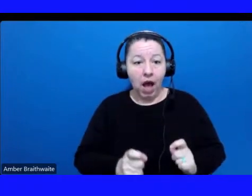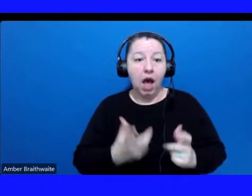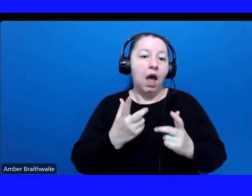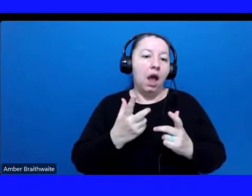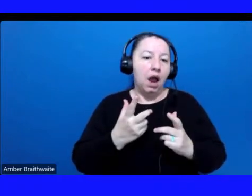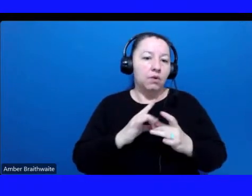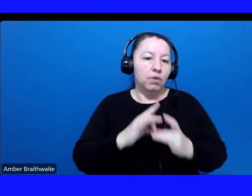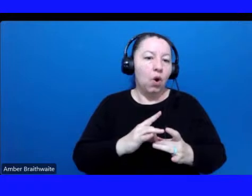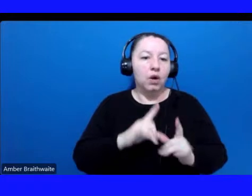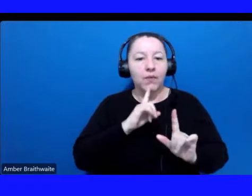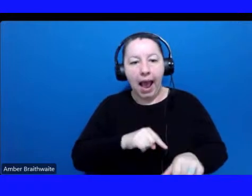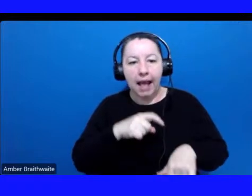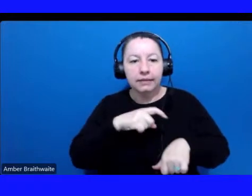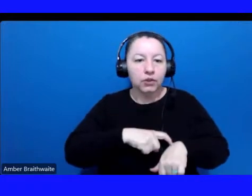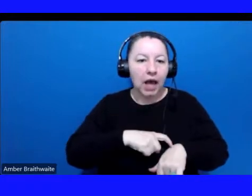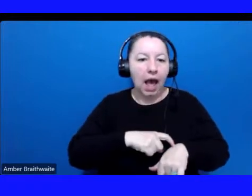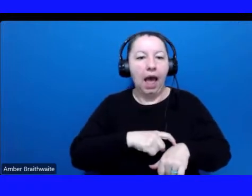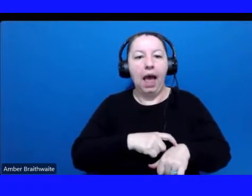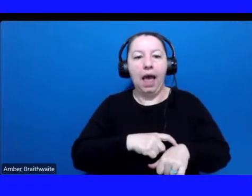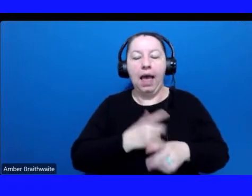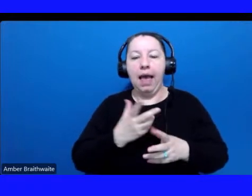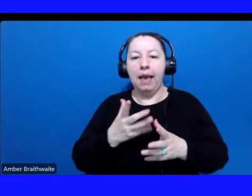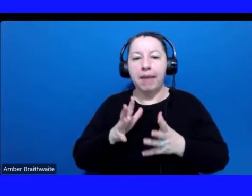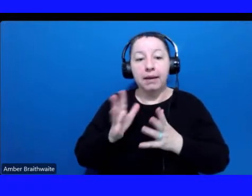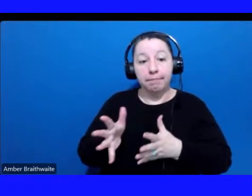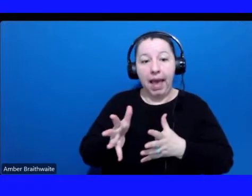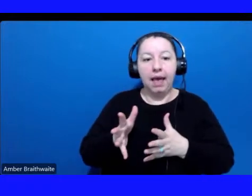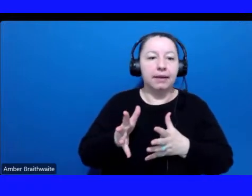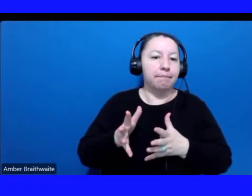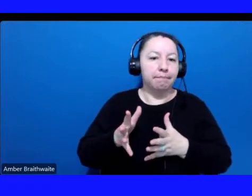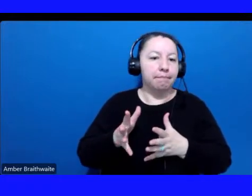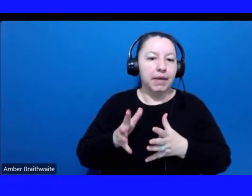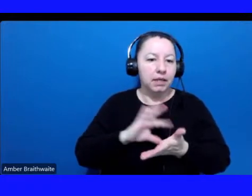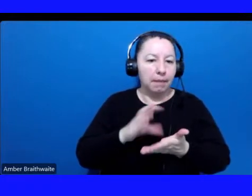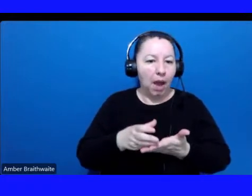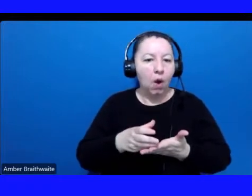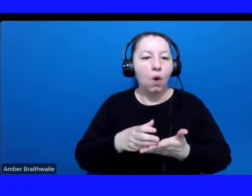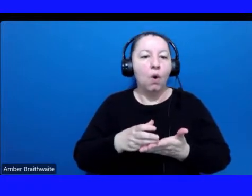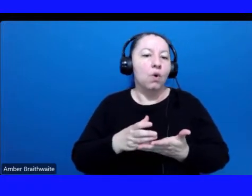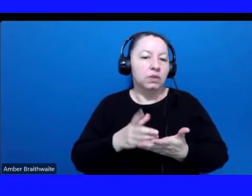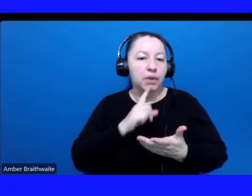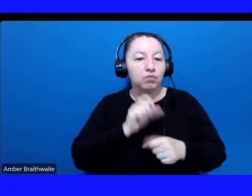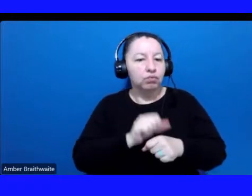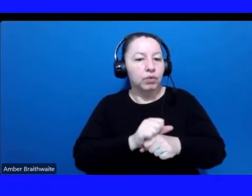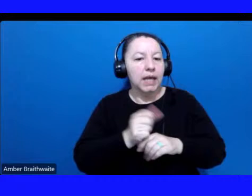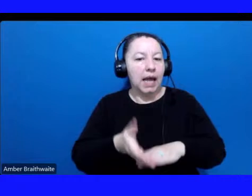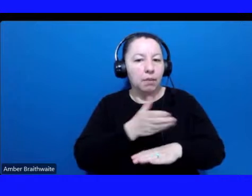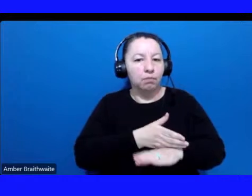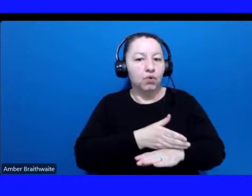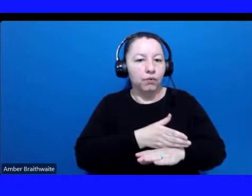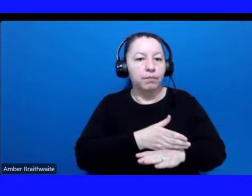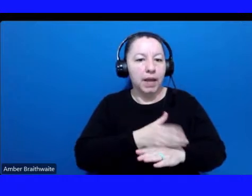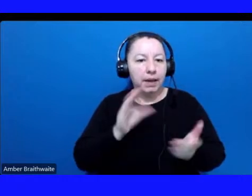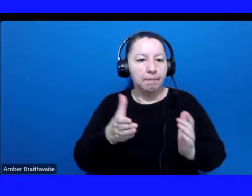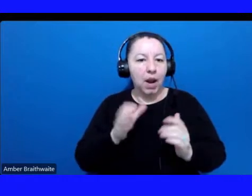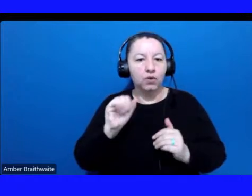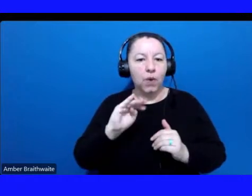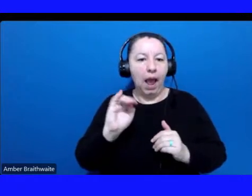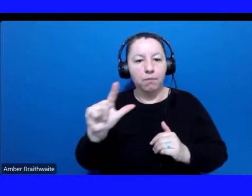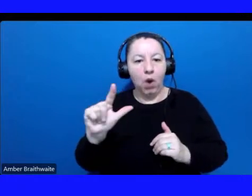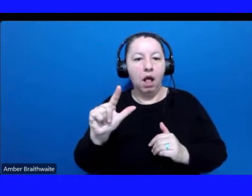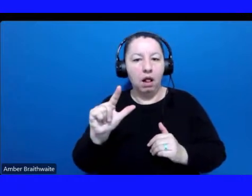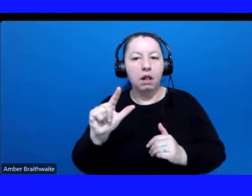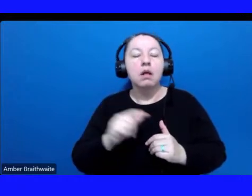Award. This is related to work that was done for measurement year 2019. You can see the delays that are in place in